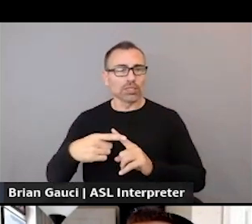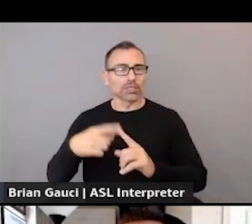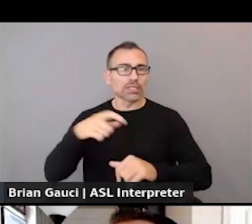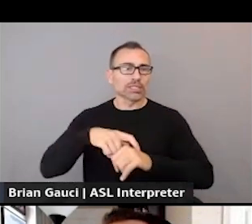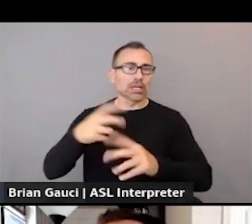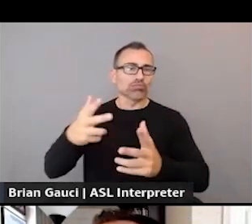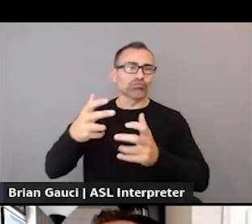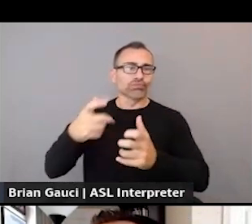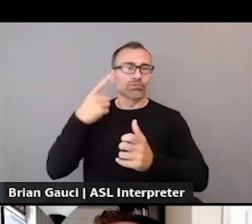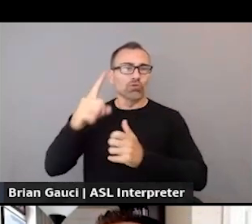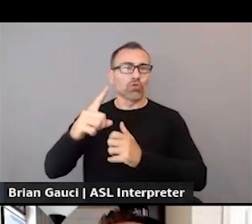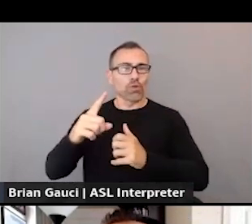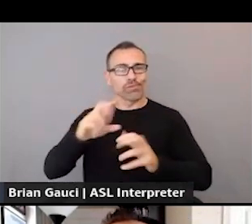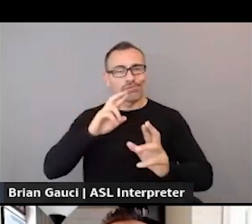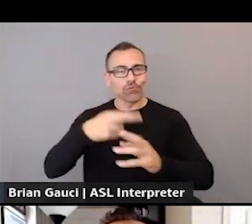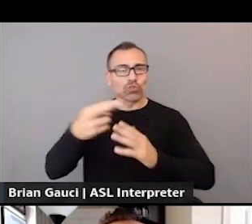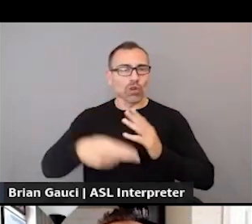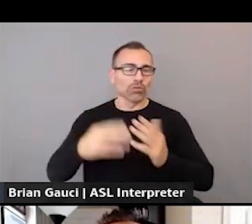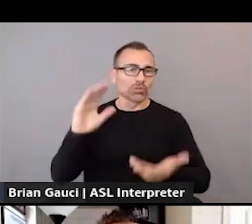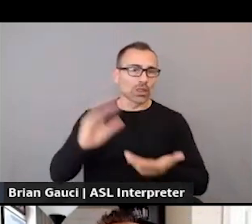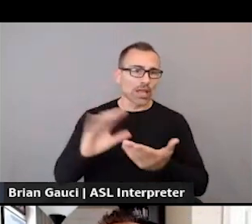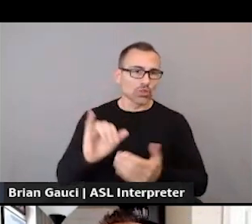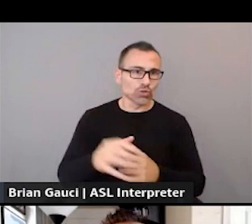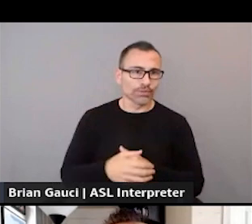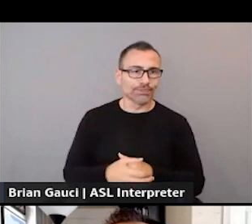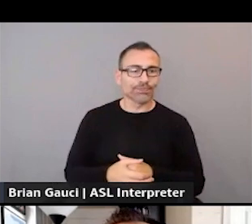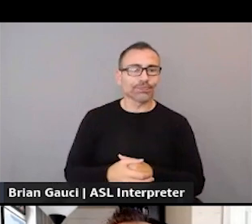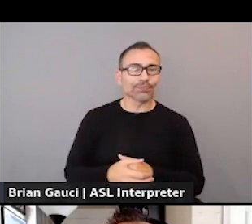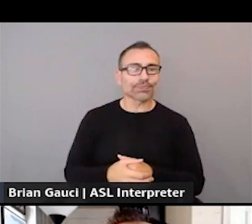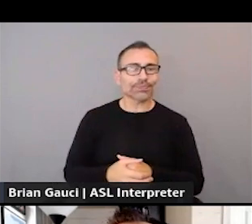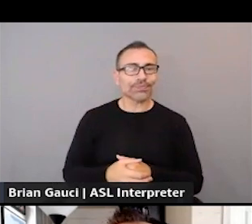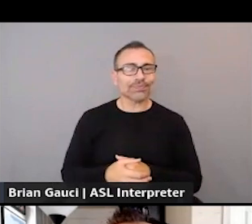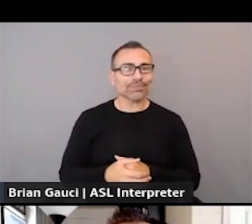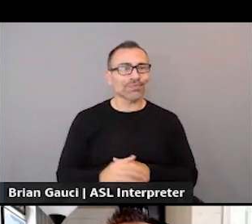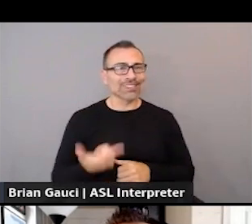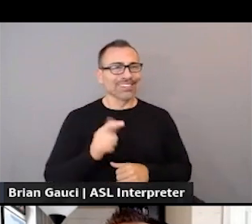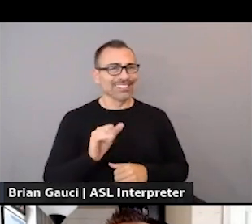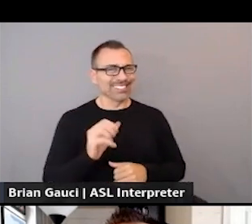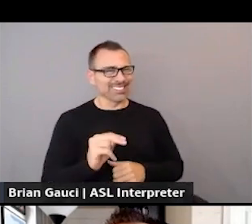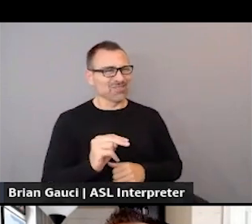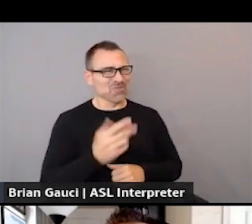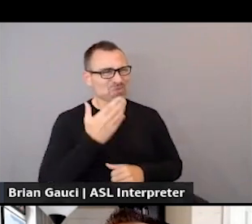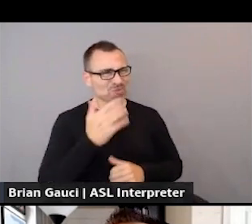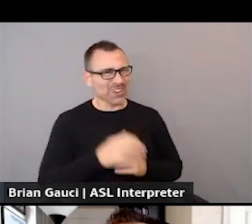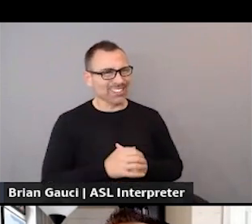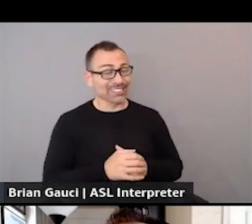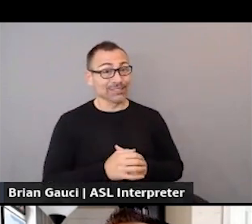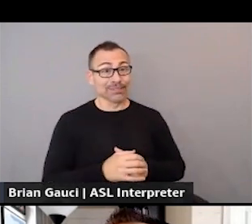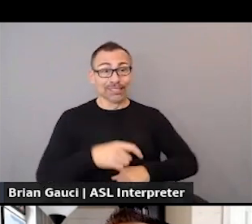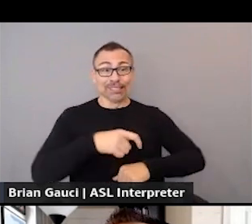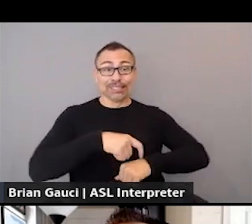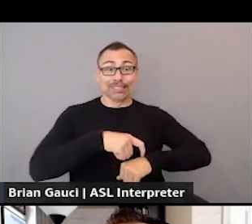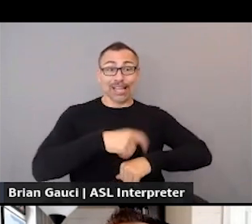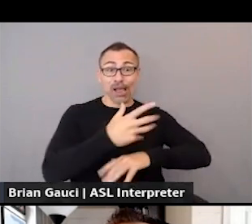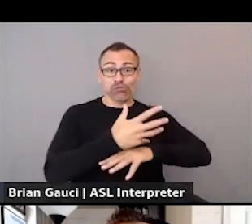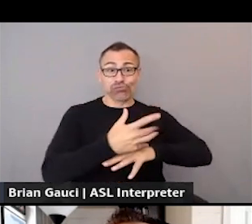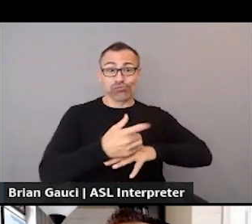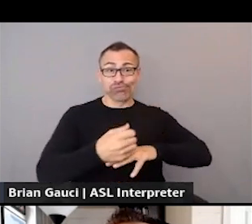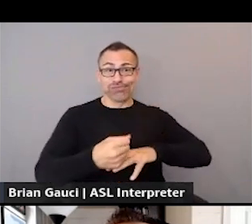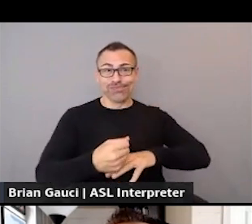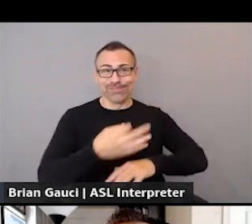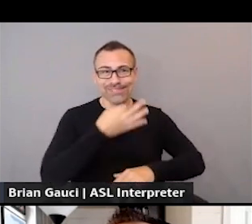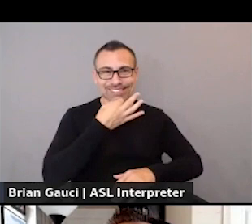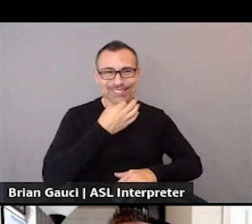Really awesome. Yeah. Yeah, we are almost at time. So I got one